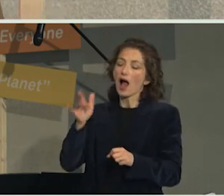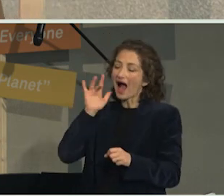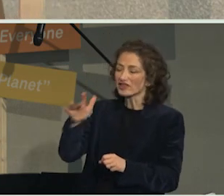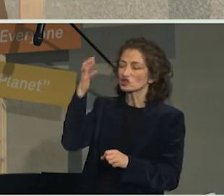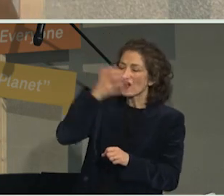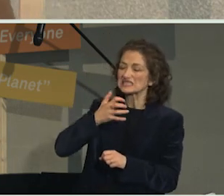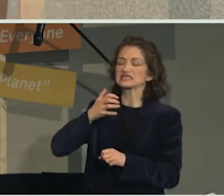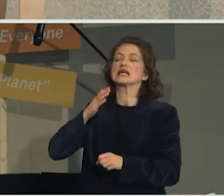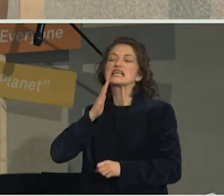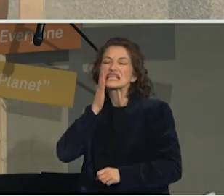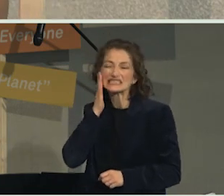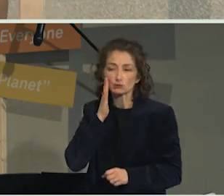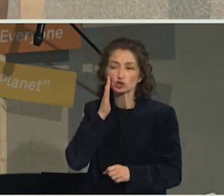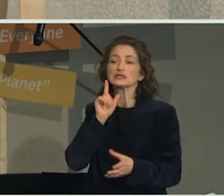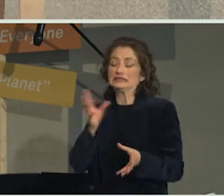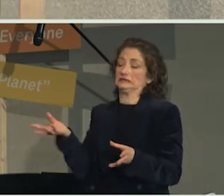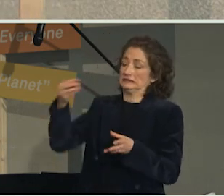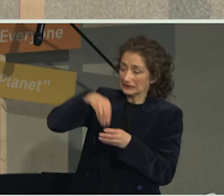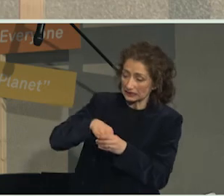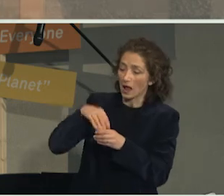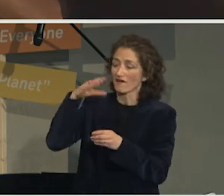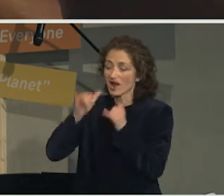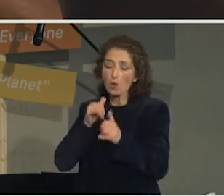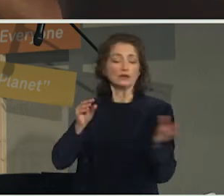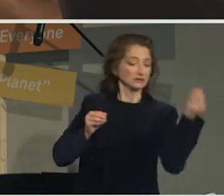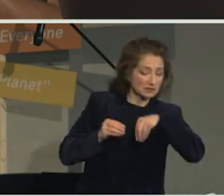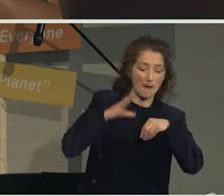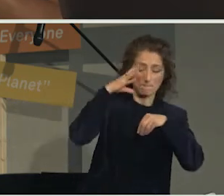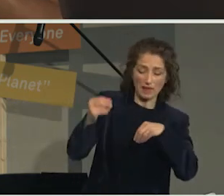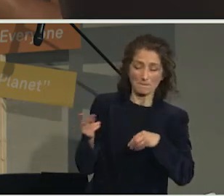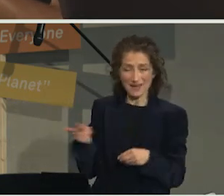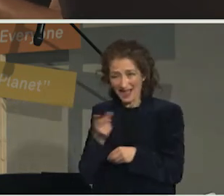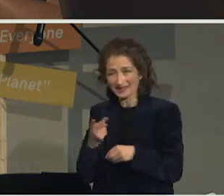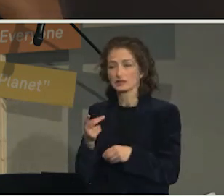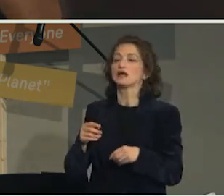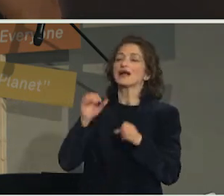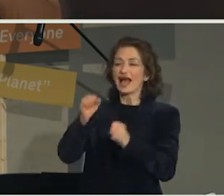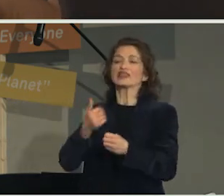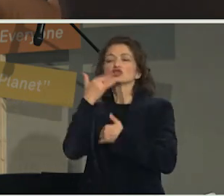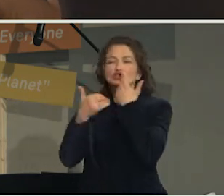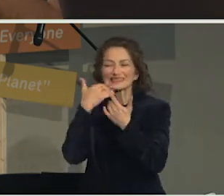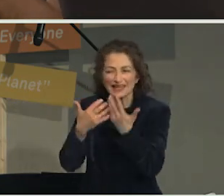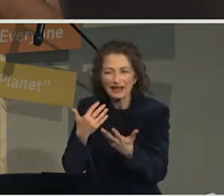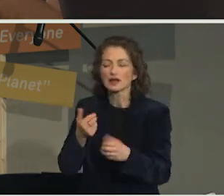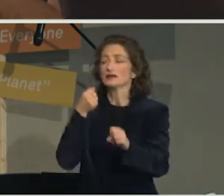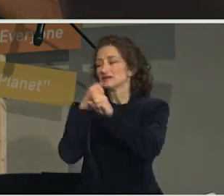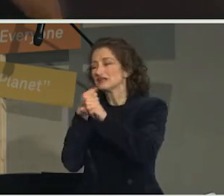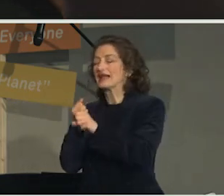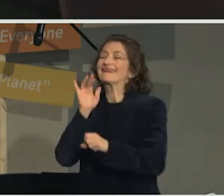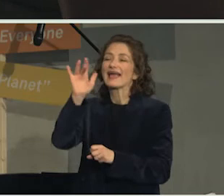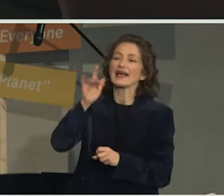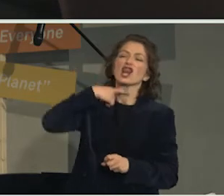racism, including women as well as men, including the fight against sexual abuse as well as the fight against